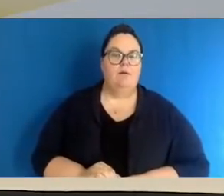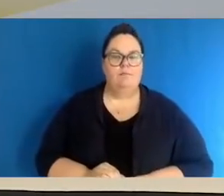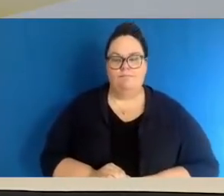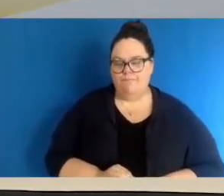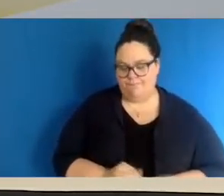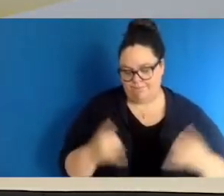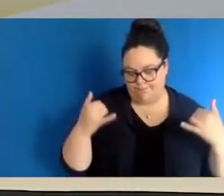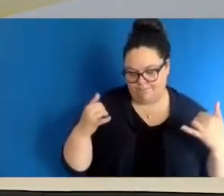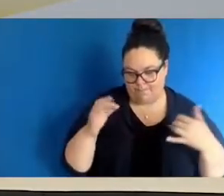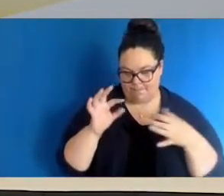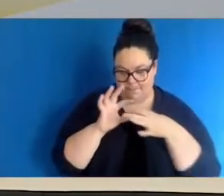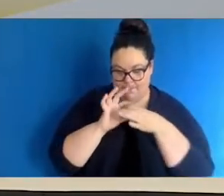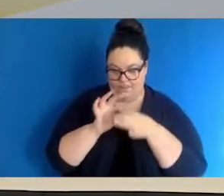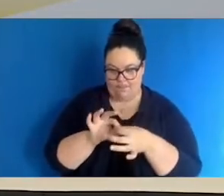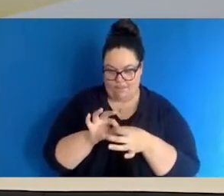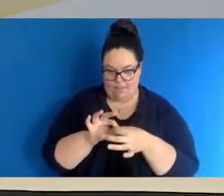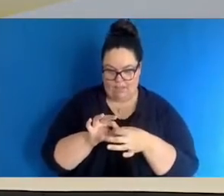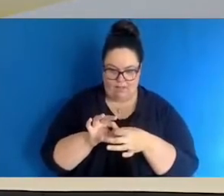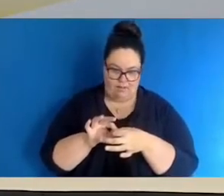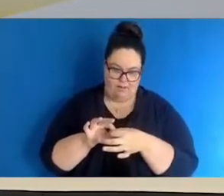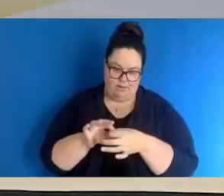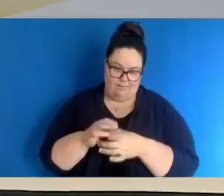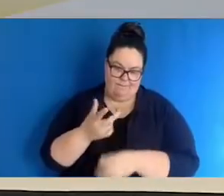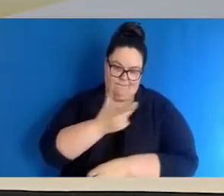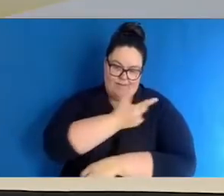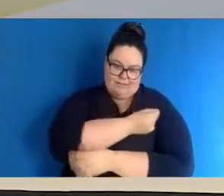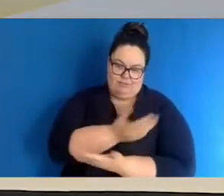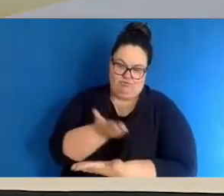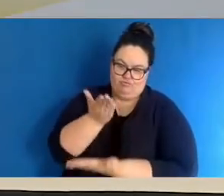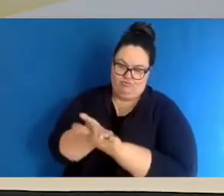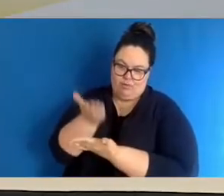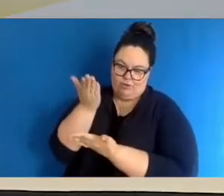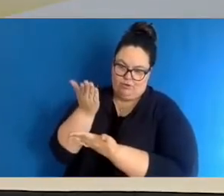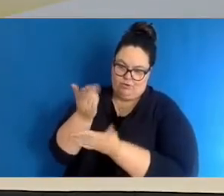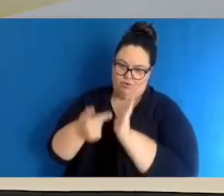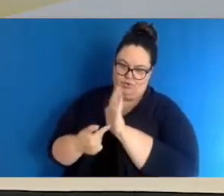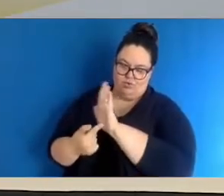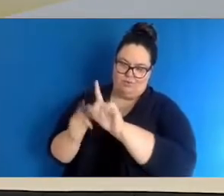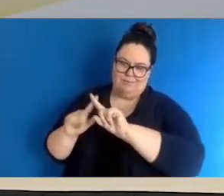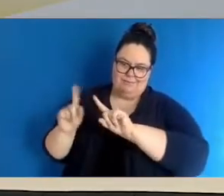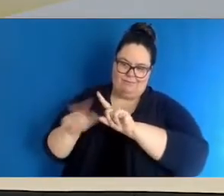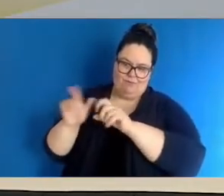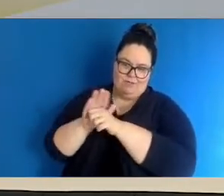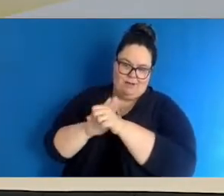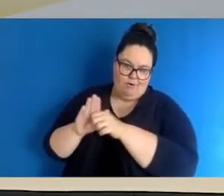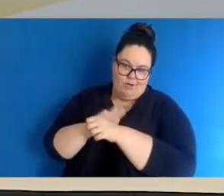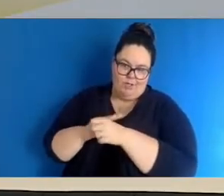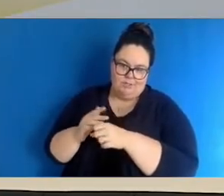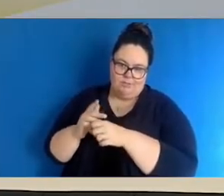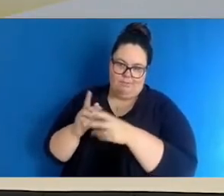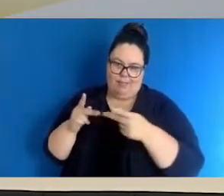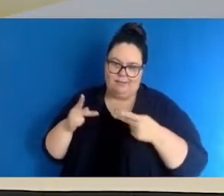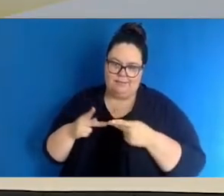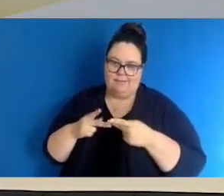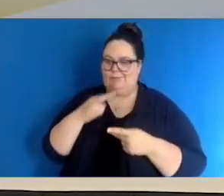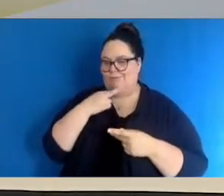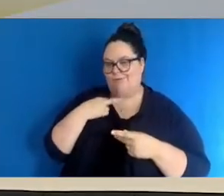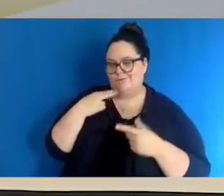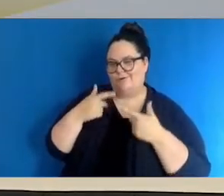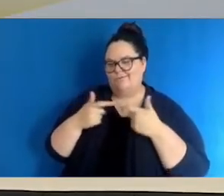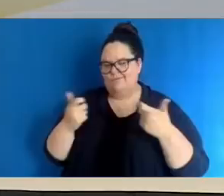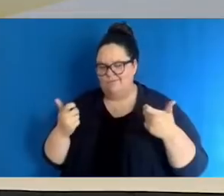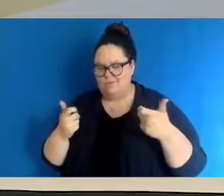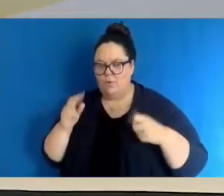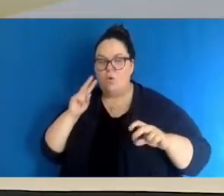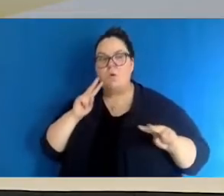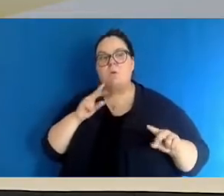of having vaccine records to show at various locations, that has been, we're watching that with